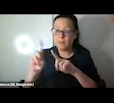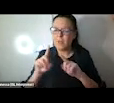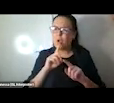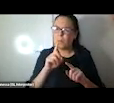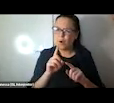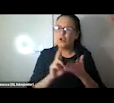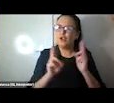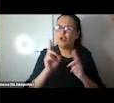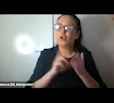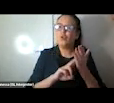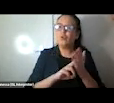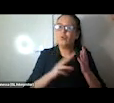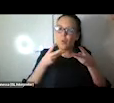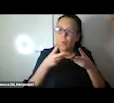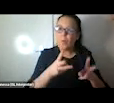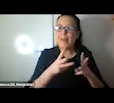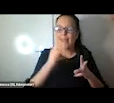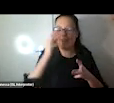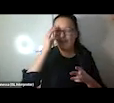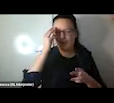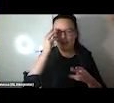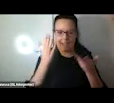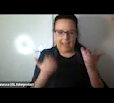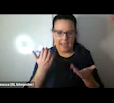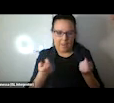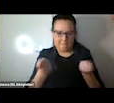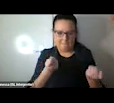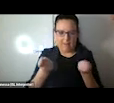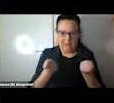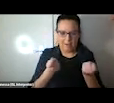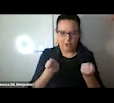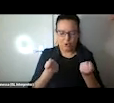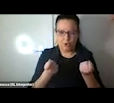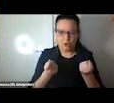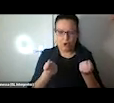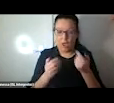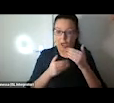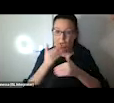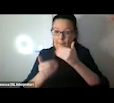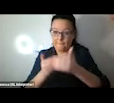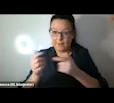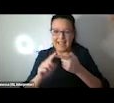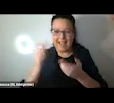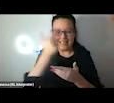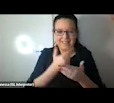mechanism to procure, manage, operate, design an inclusive environment. So to go back